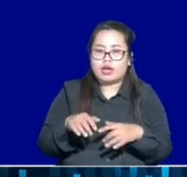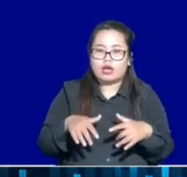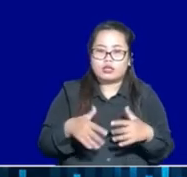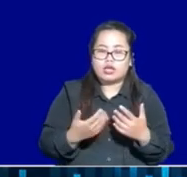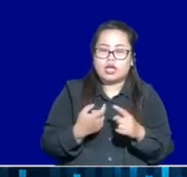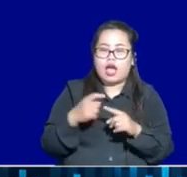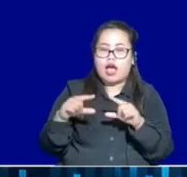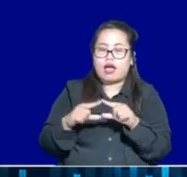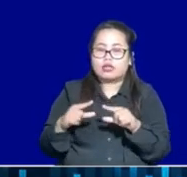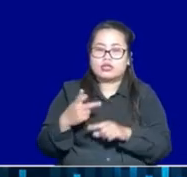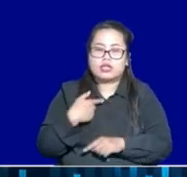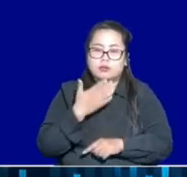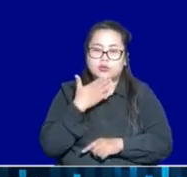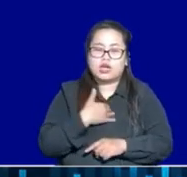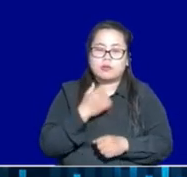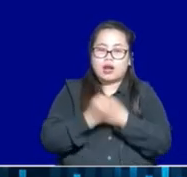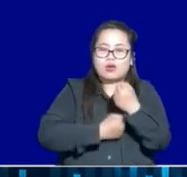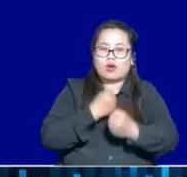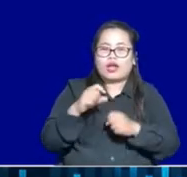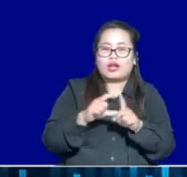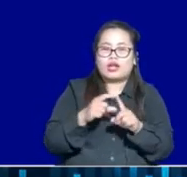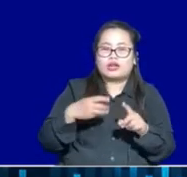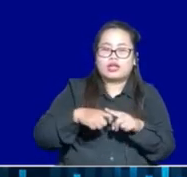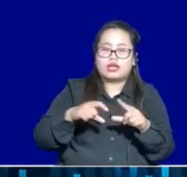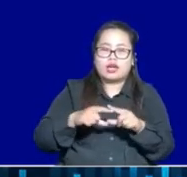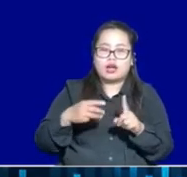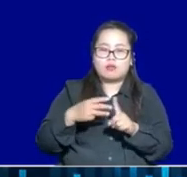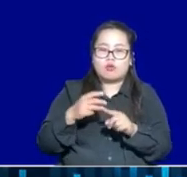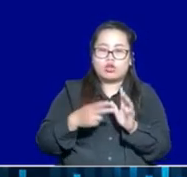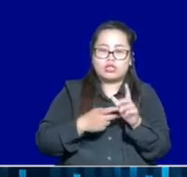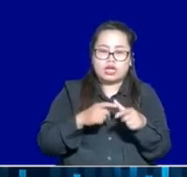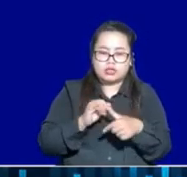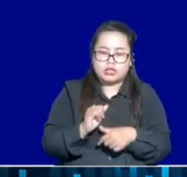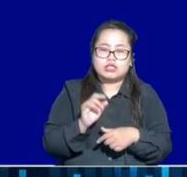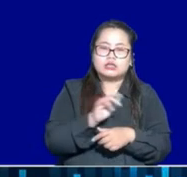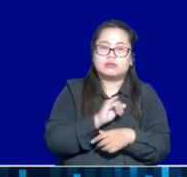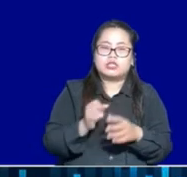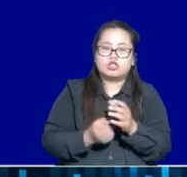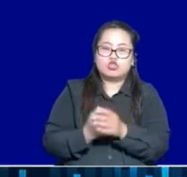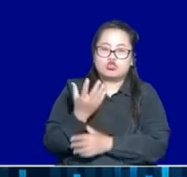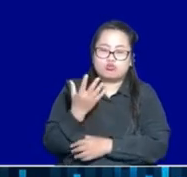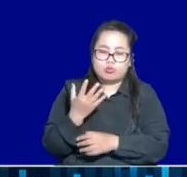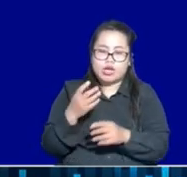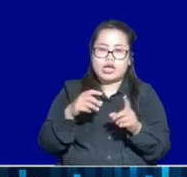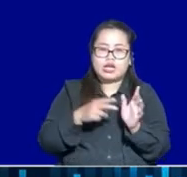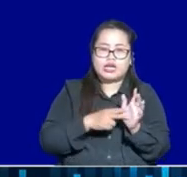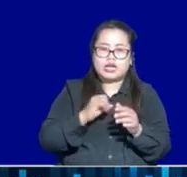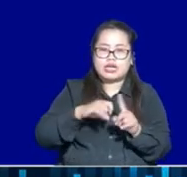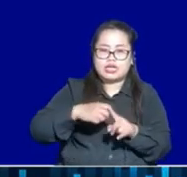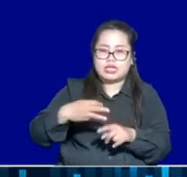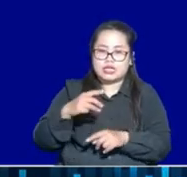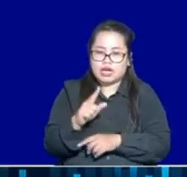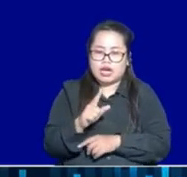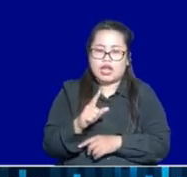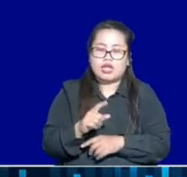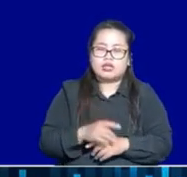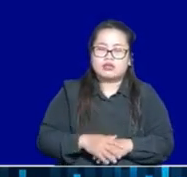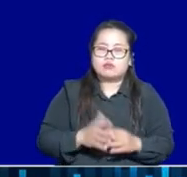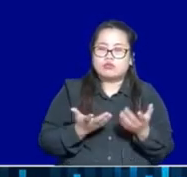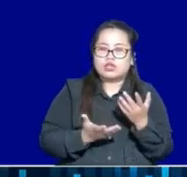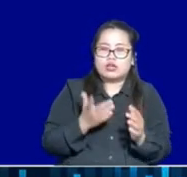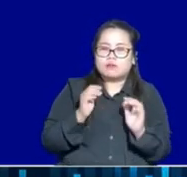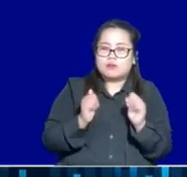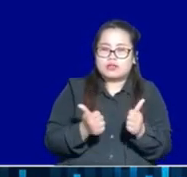and other things I'm sure will be growing very fast in the coming decades, and by making energy intensive things locally with green